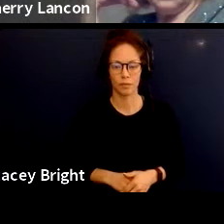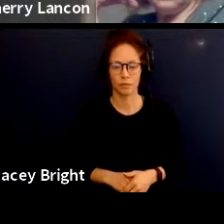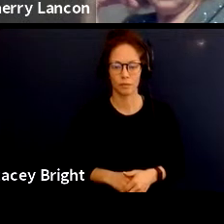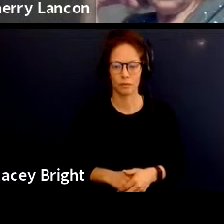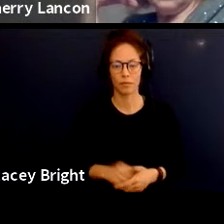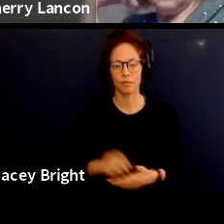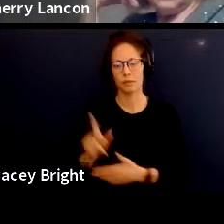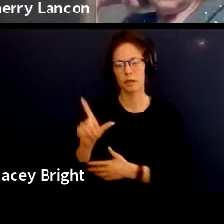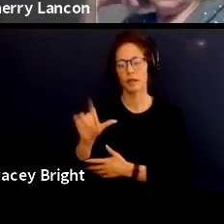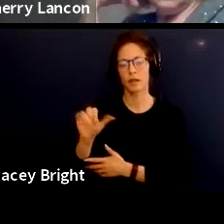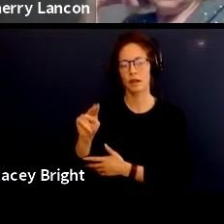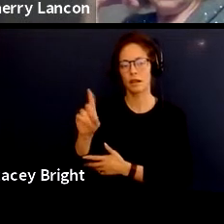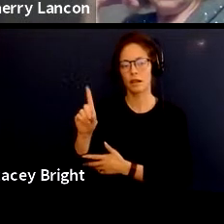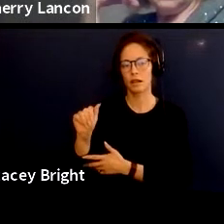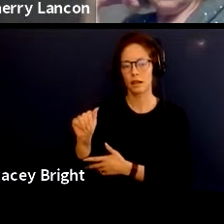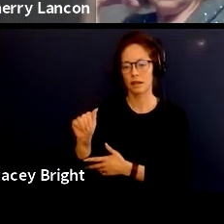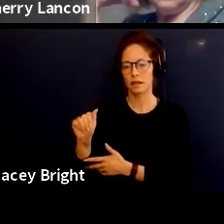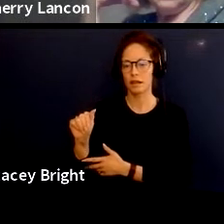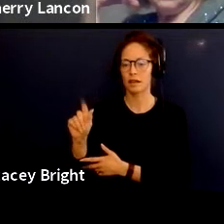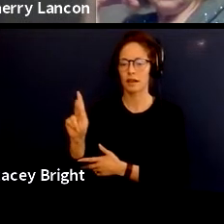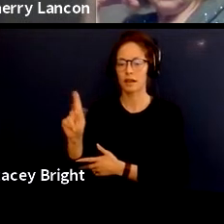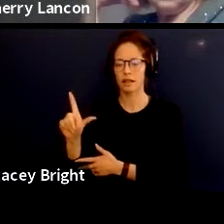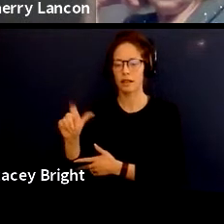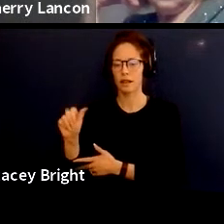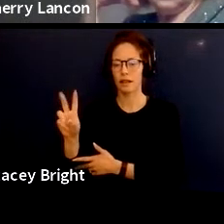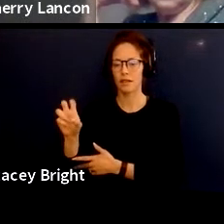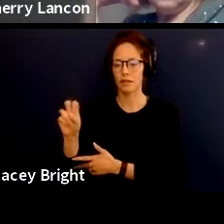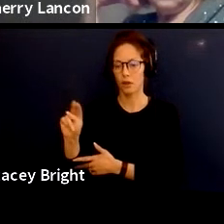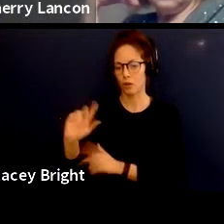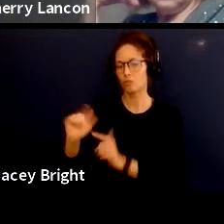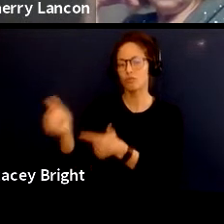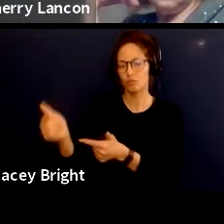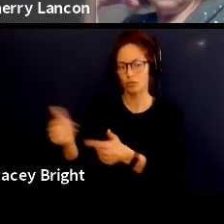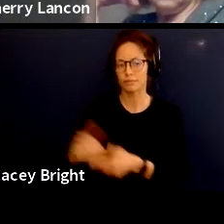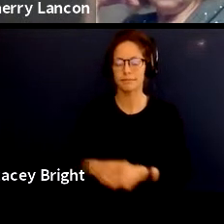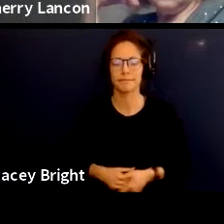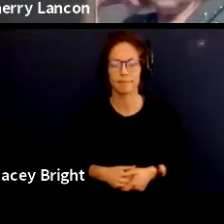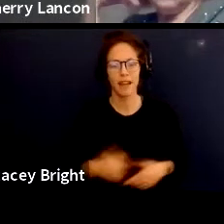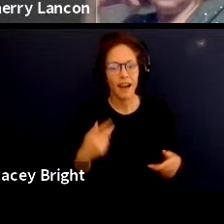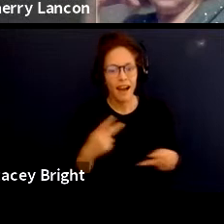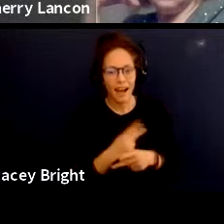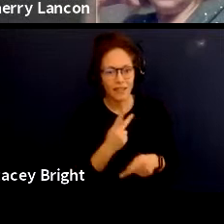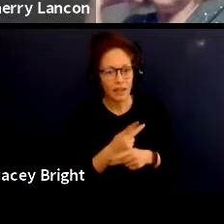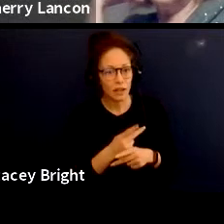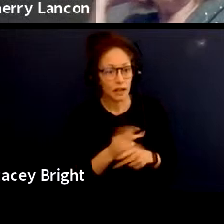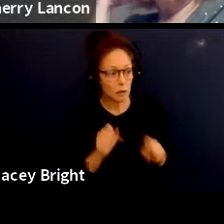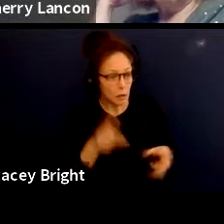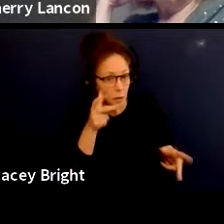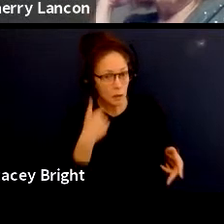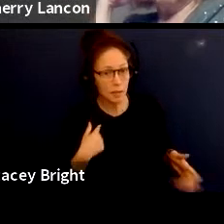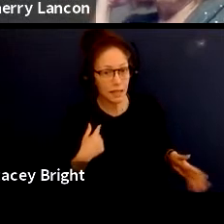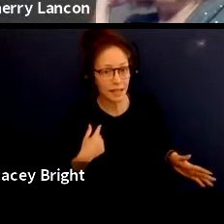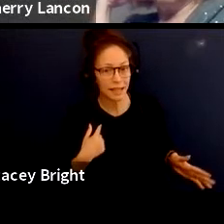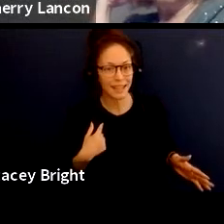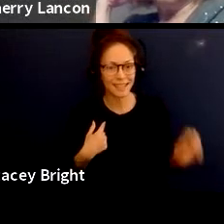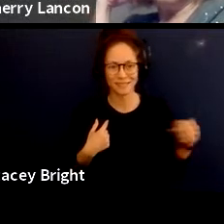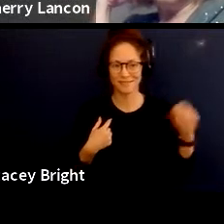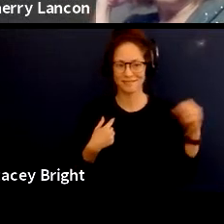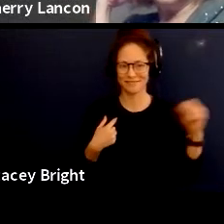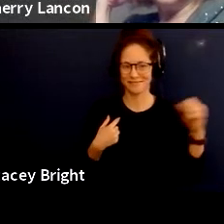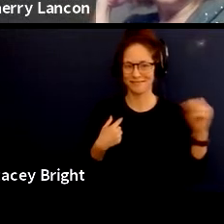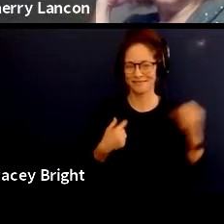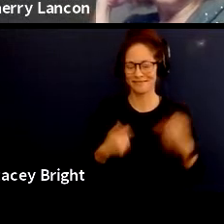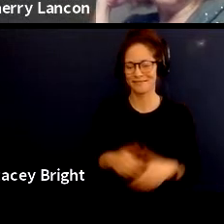Linda Clavino, your microphone is enabled. I figured it out. Can you hear me? We can hear